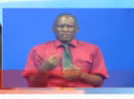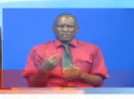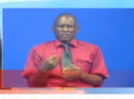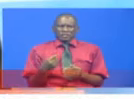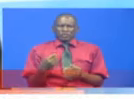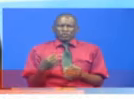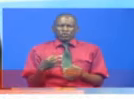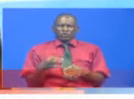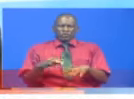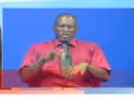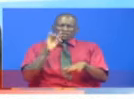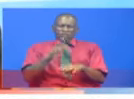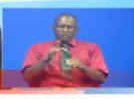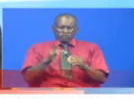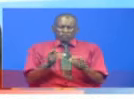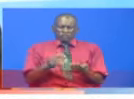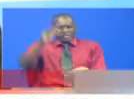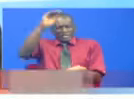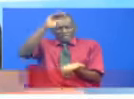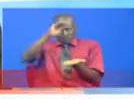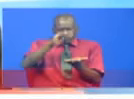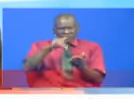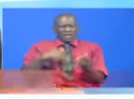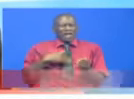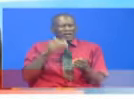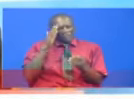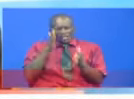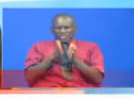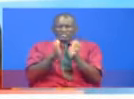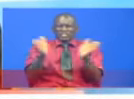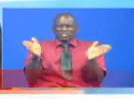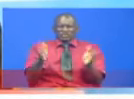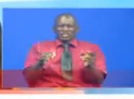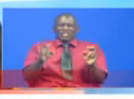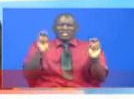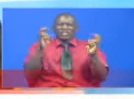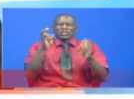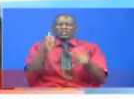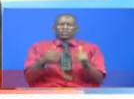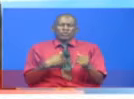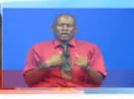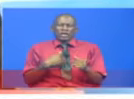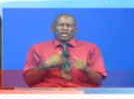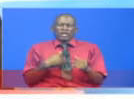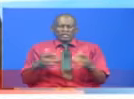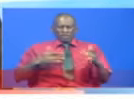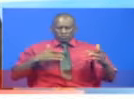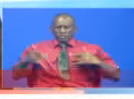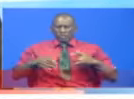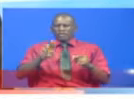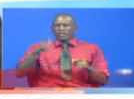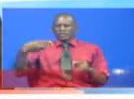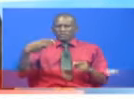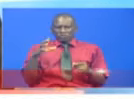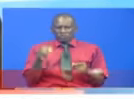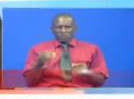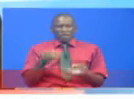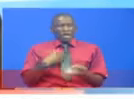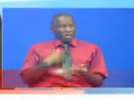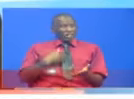positivity rate. I think that by and large, the issues that were raised have